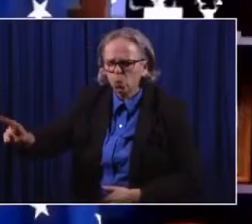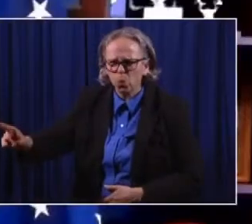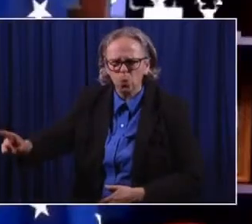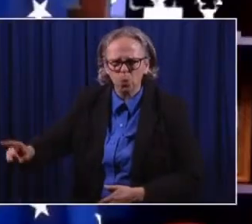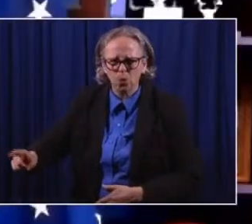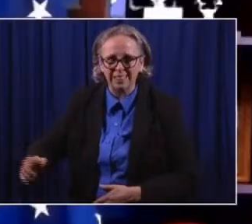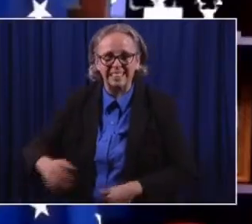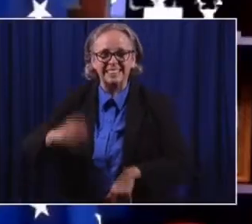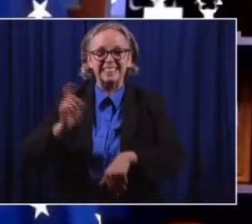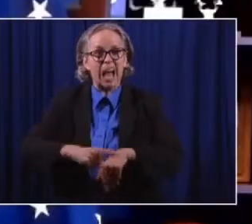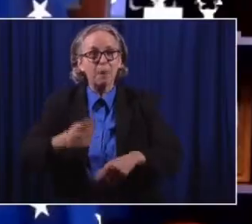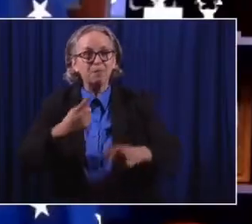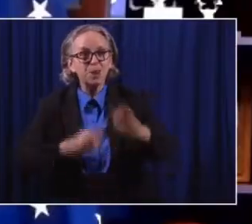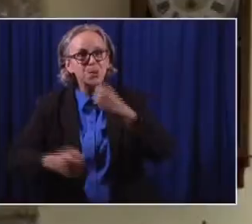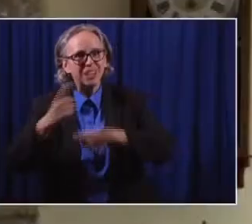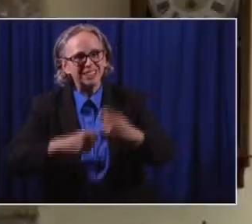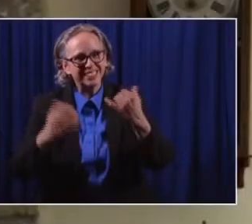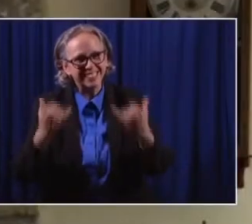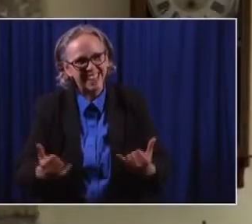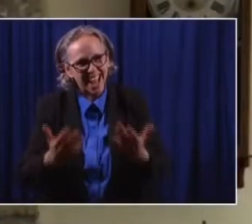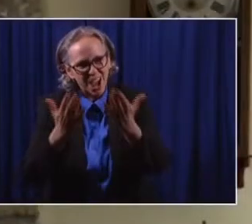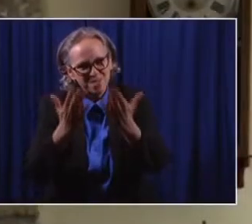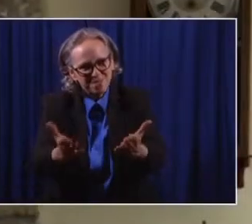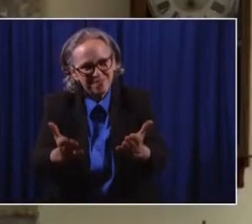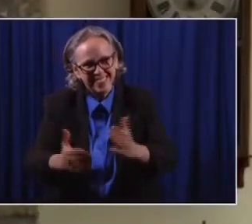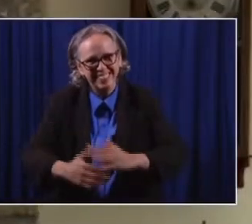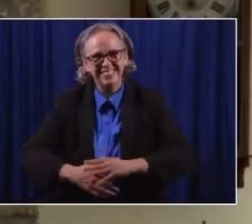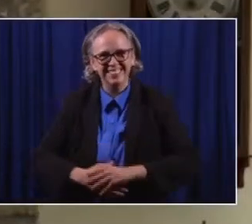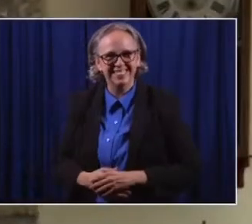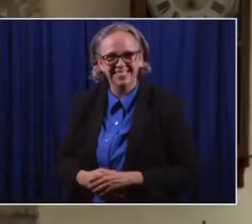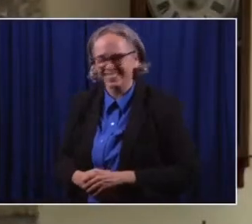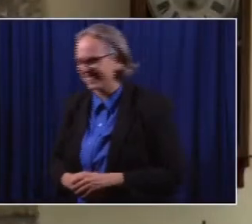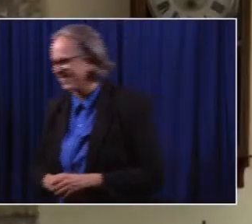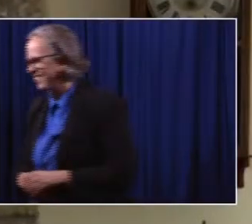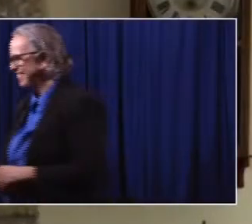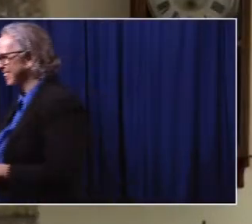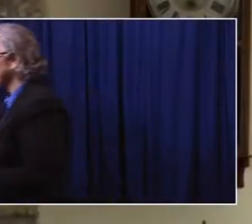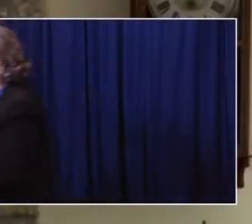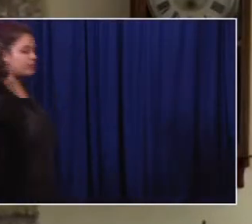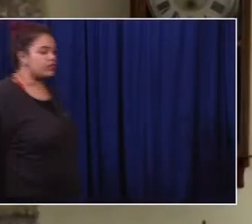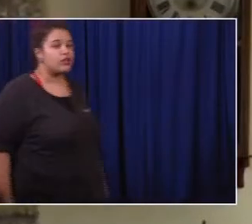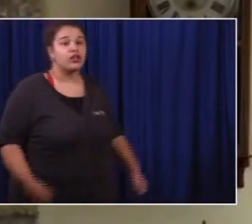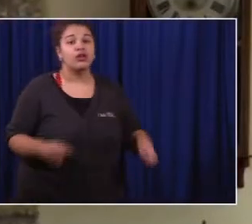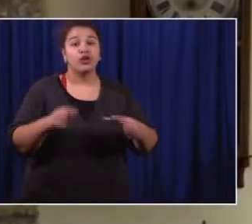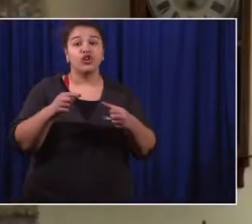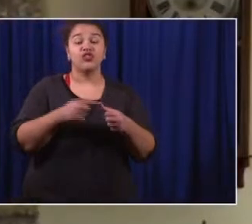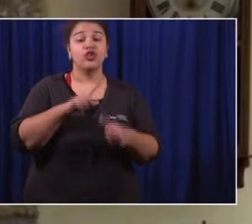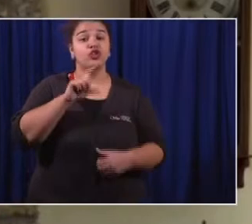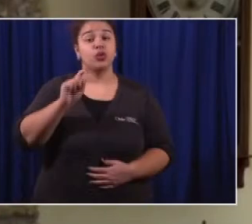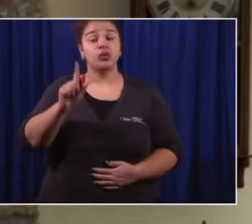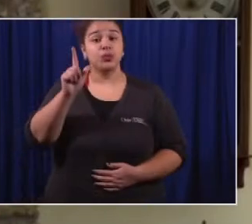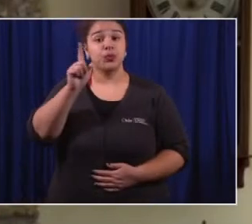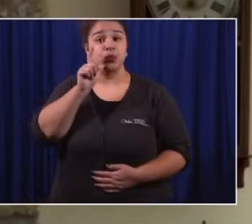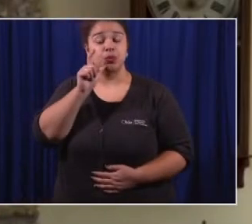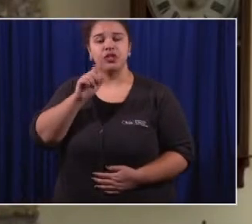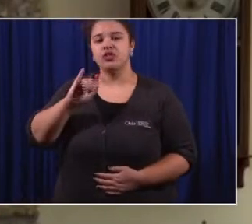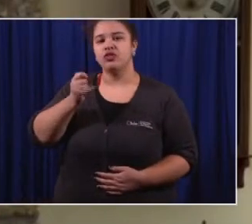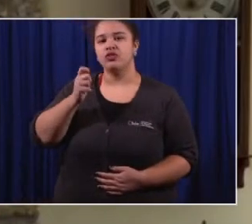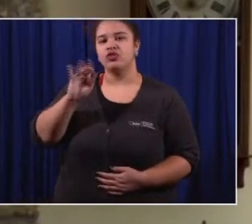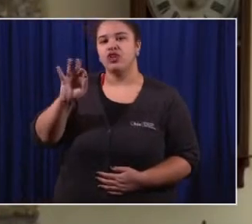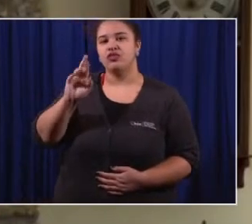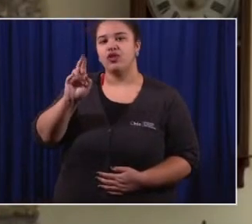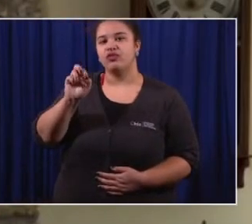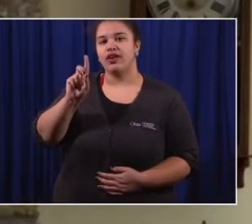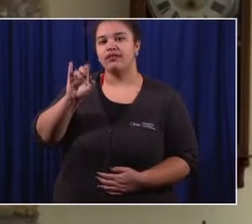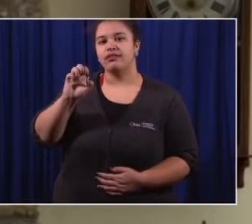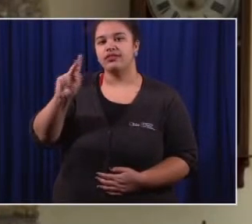questions. Governor, first question today is from Jeff Reddick at WSYX in Columbus. Good afternoon